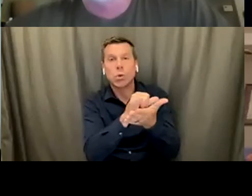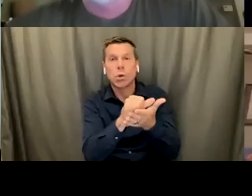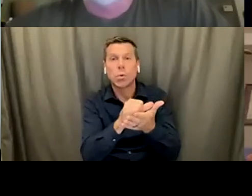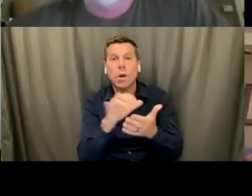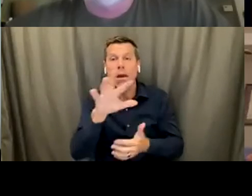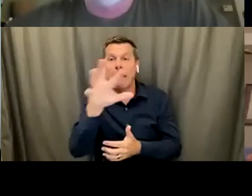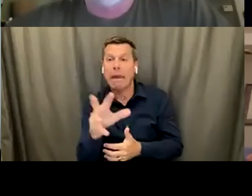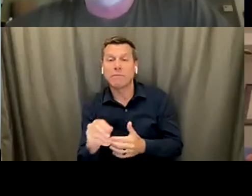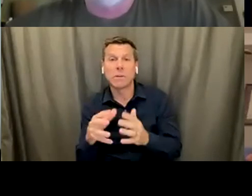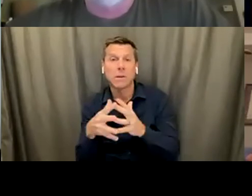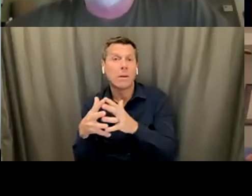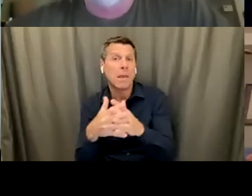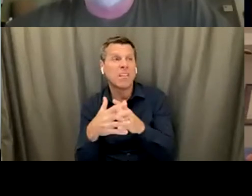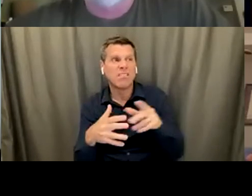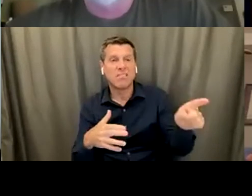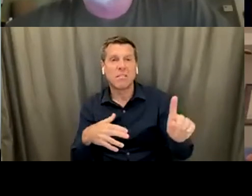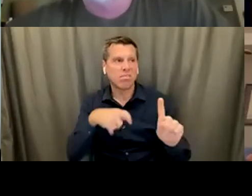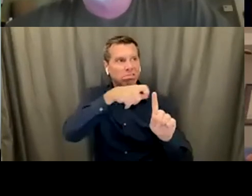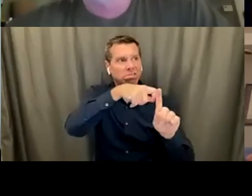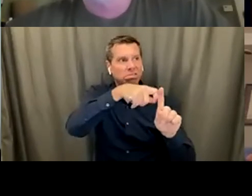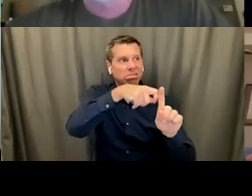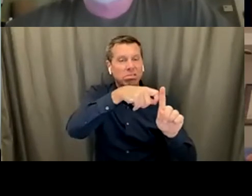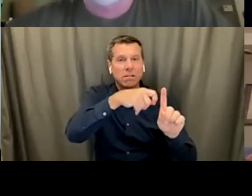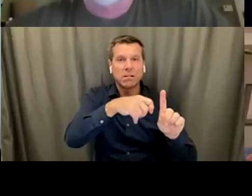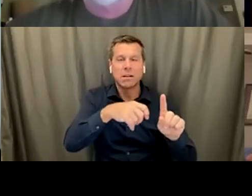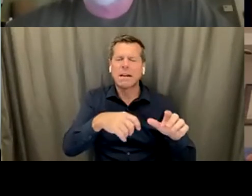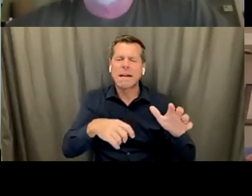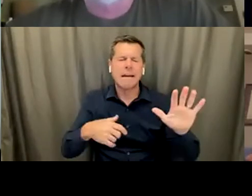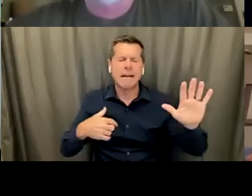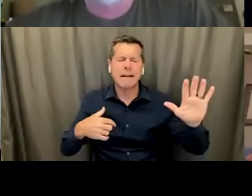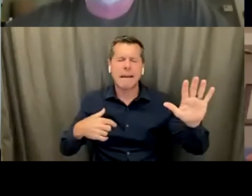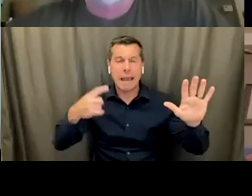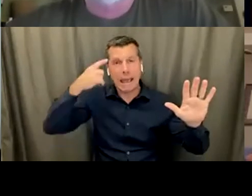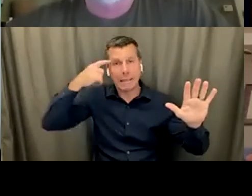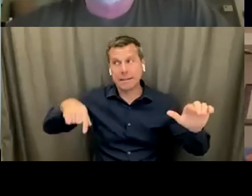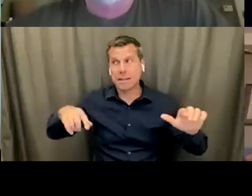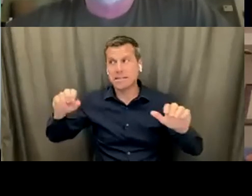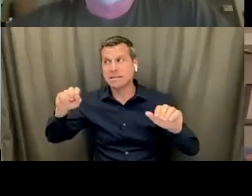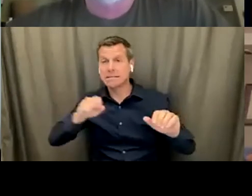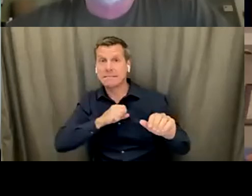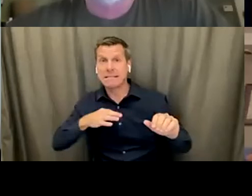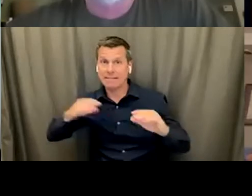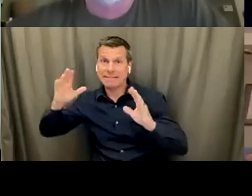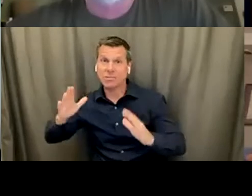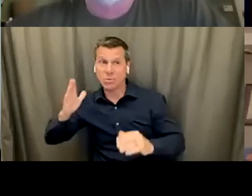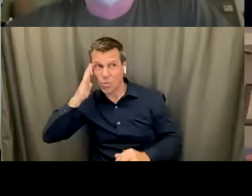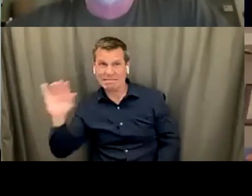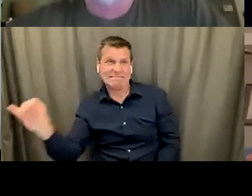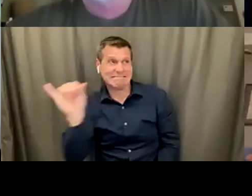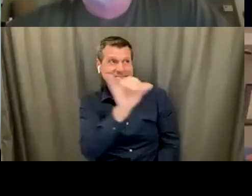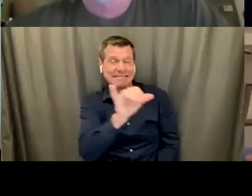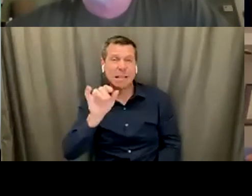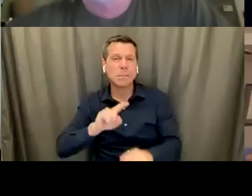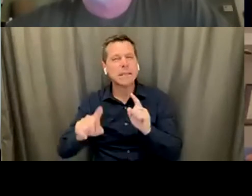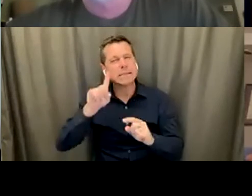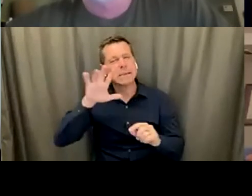first picked on. They were the first to be, you know, rustled to the floor and that kind of thing. I'm not saying that our faculty will do that at all. I'm just saying